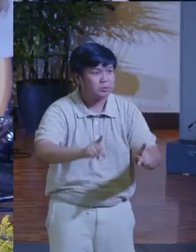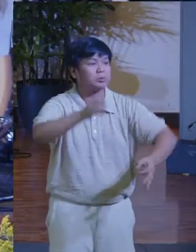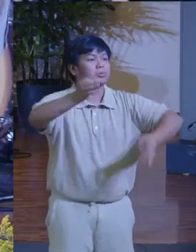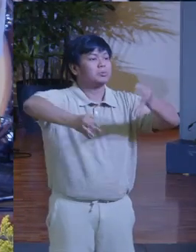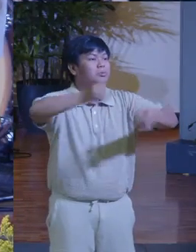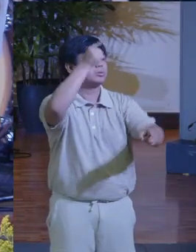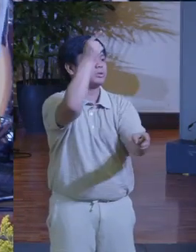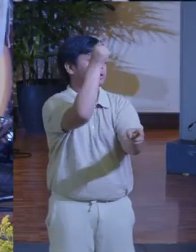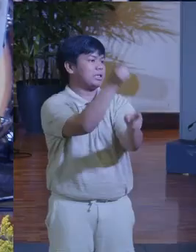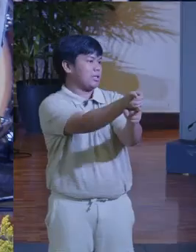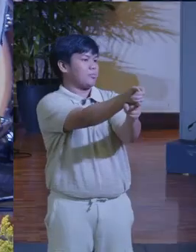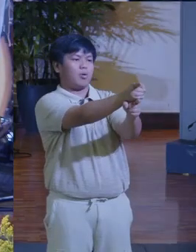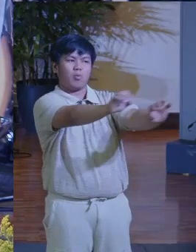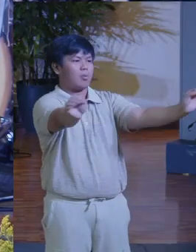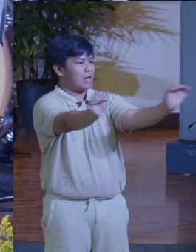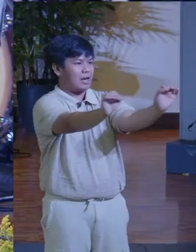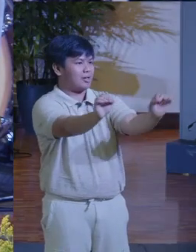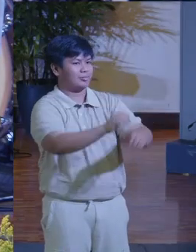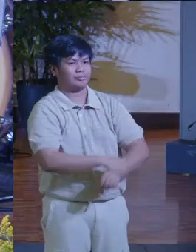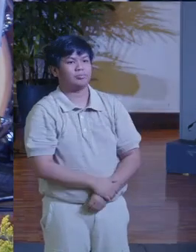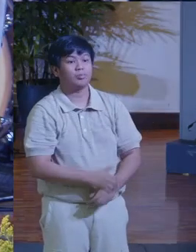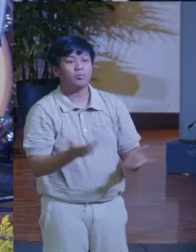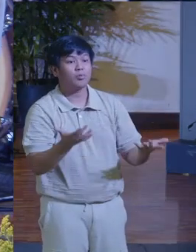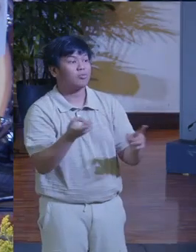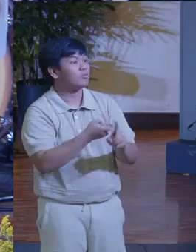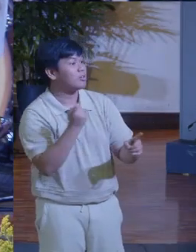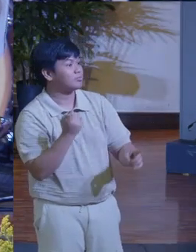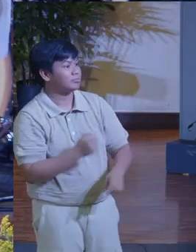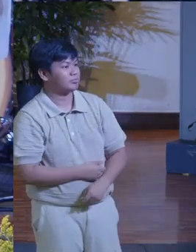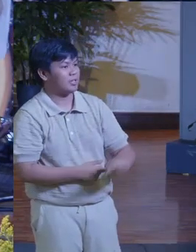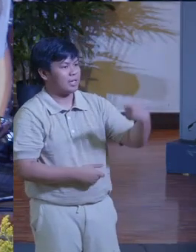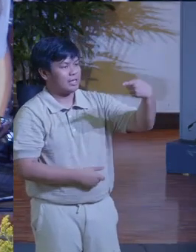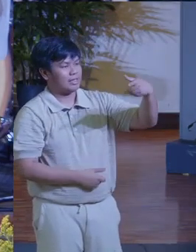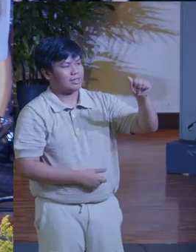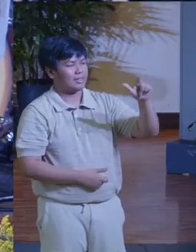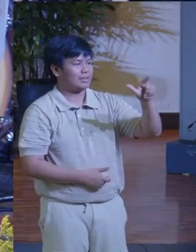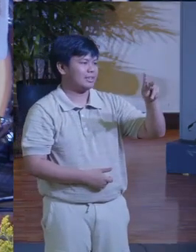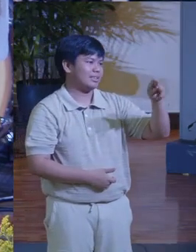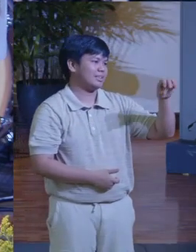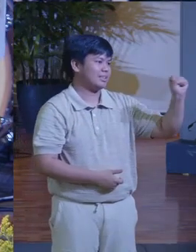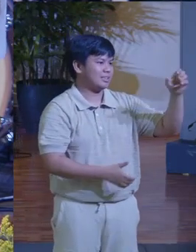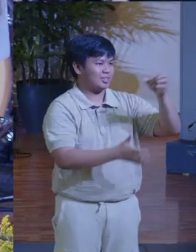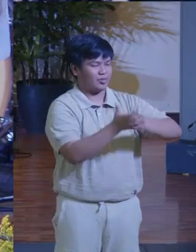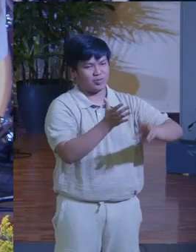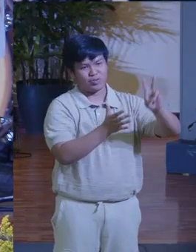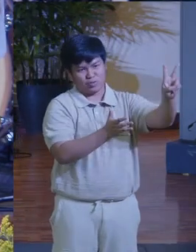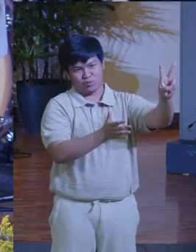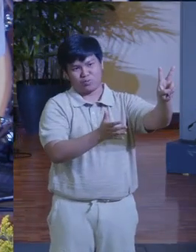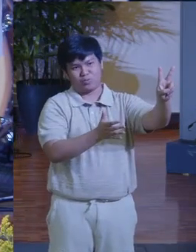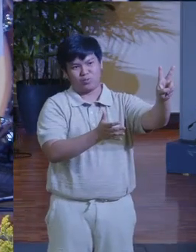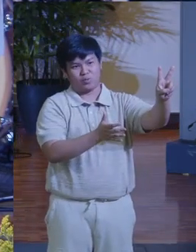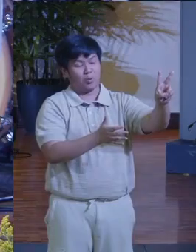justified. Saan niyo narinig yun? Sa Galatians chapter 2, verse